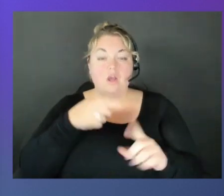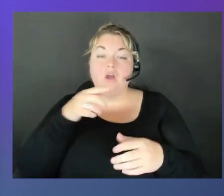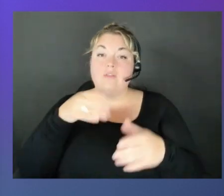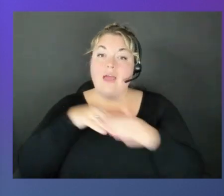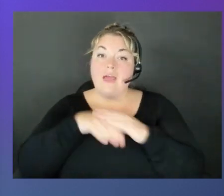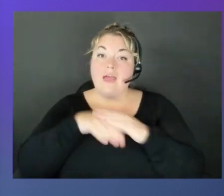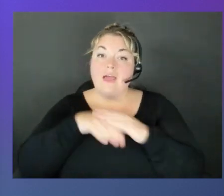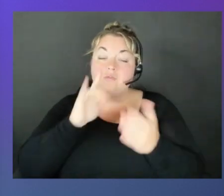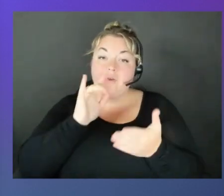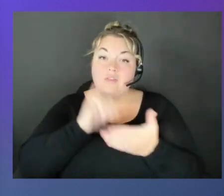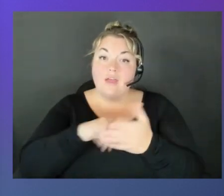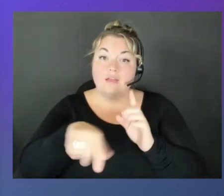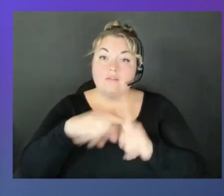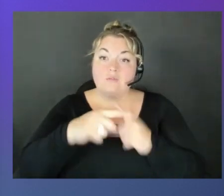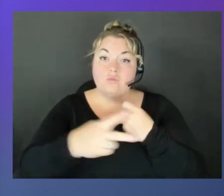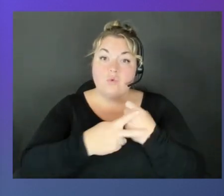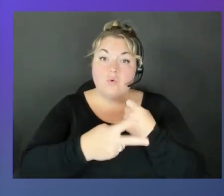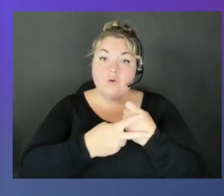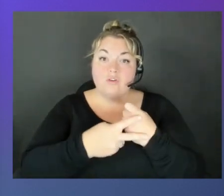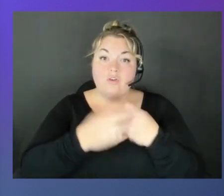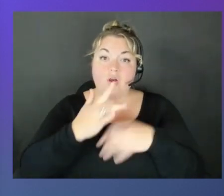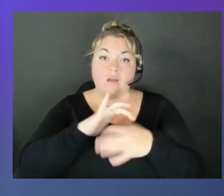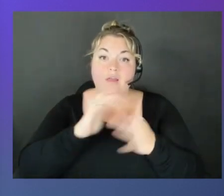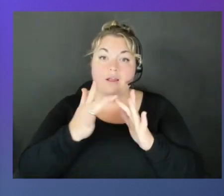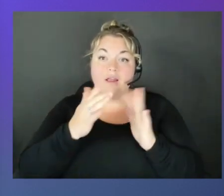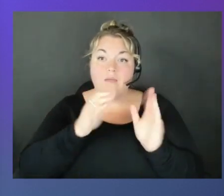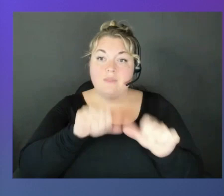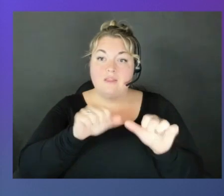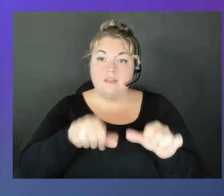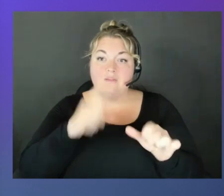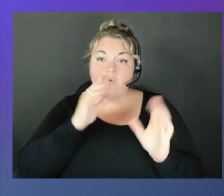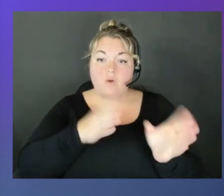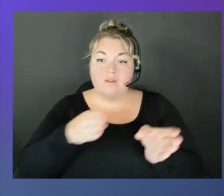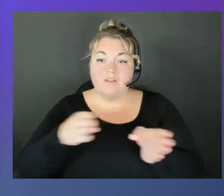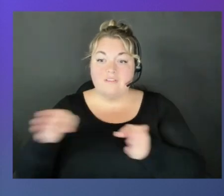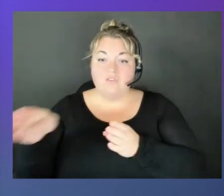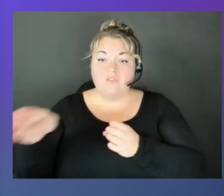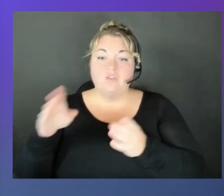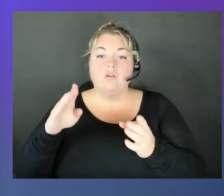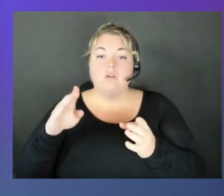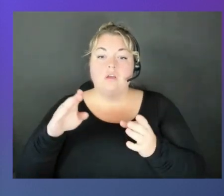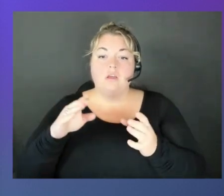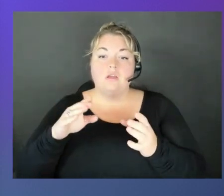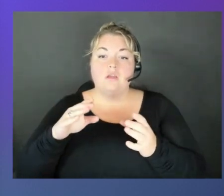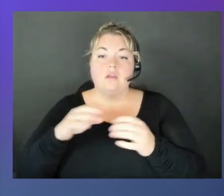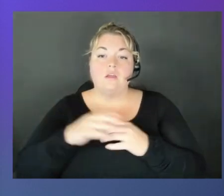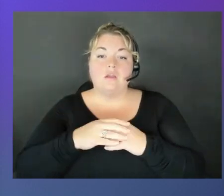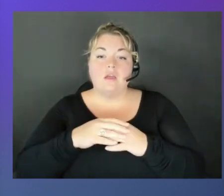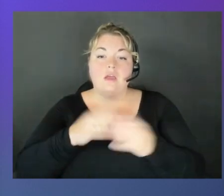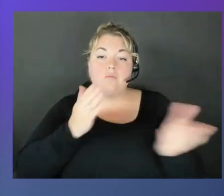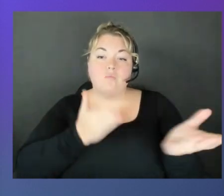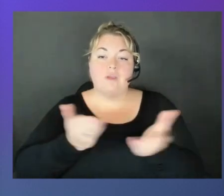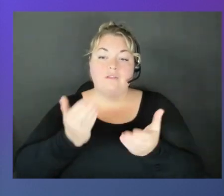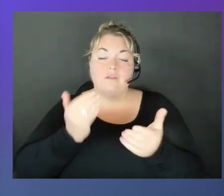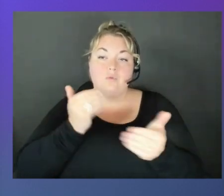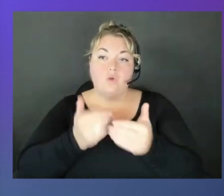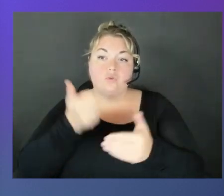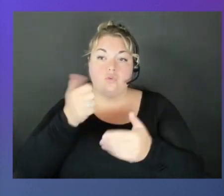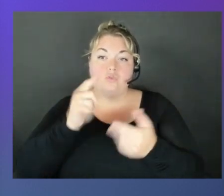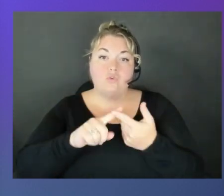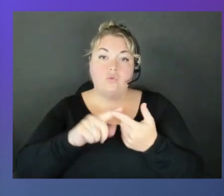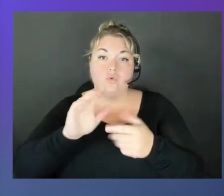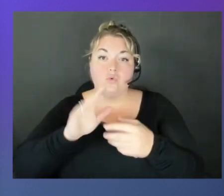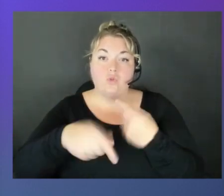storage unlocks the ability for organizations to not just deliver applications closer to their global users like we saw in the previous